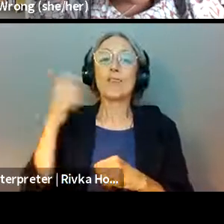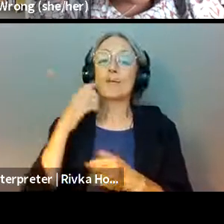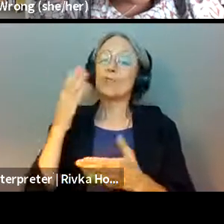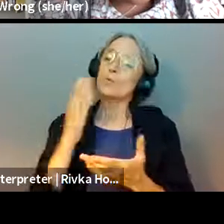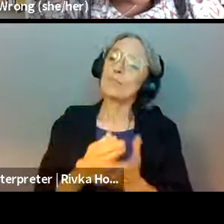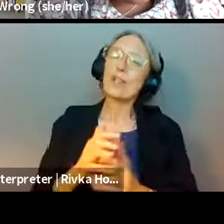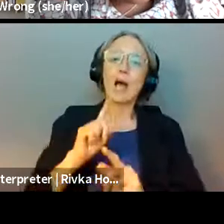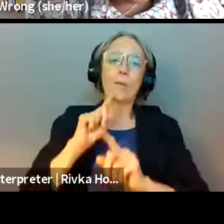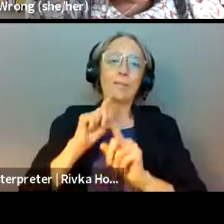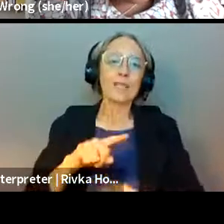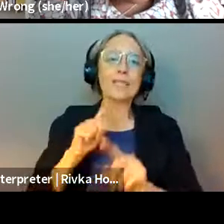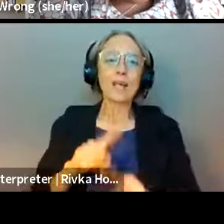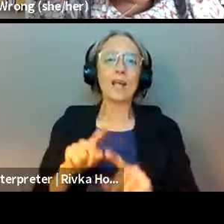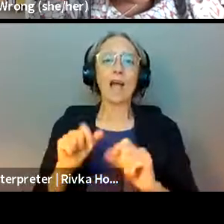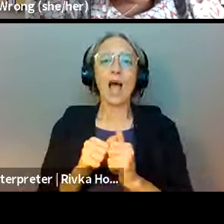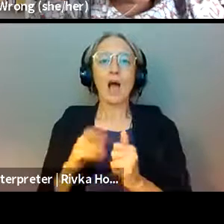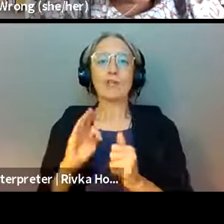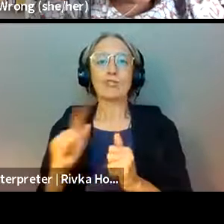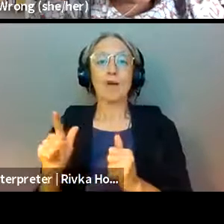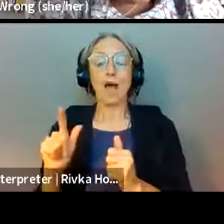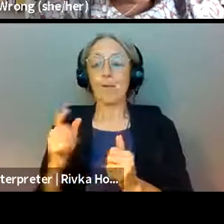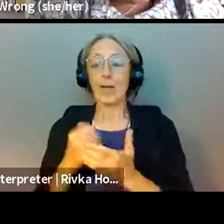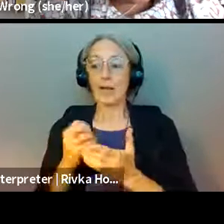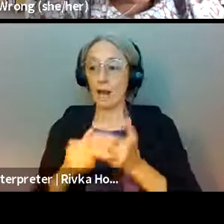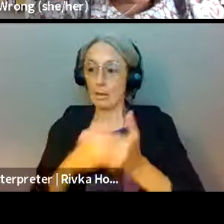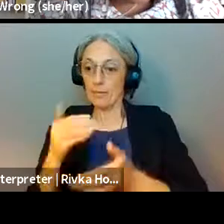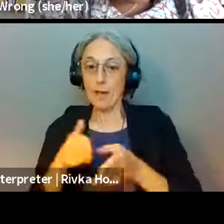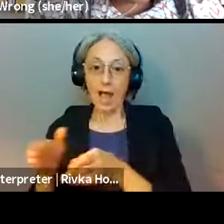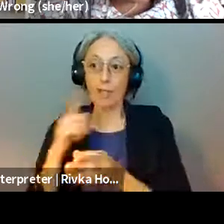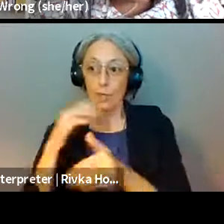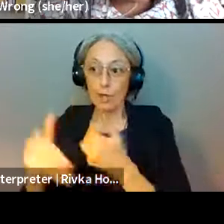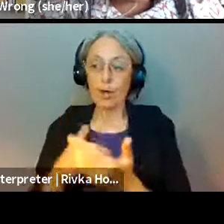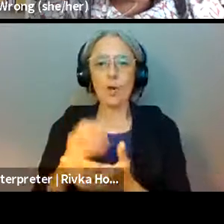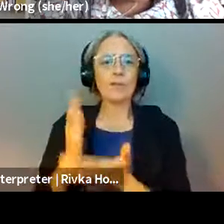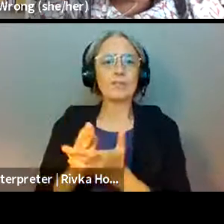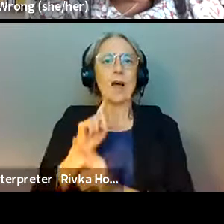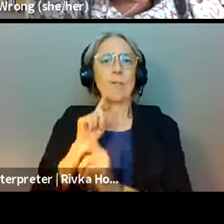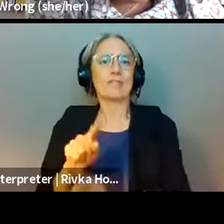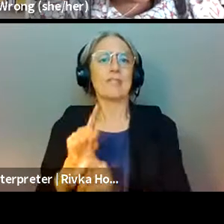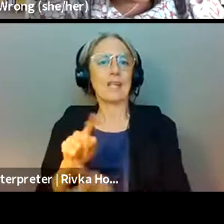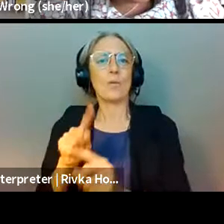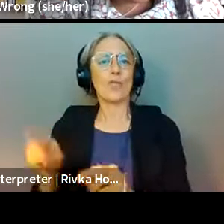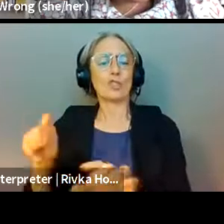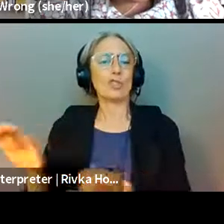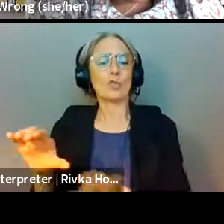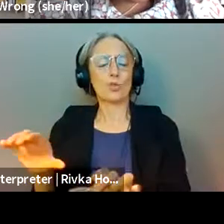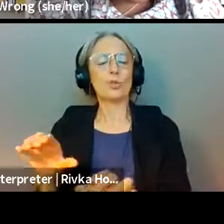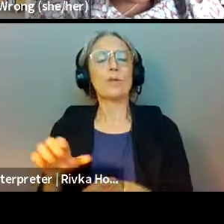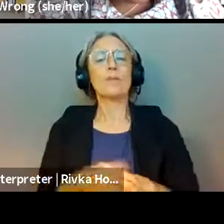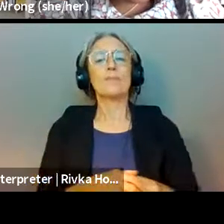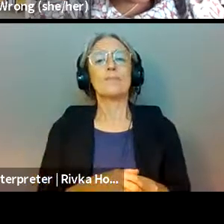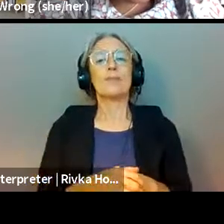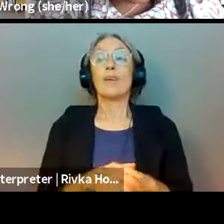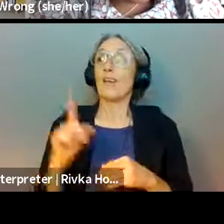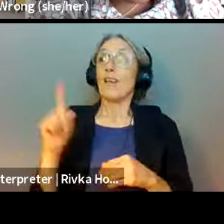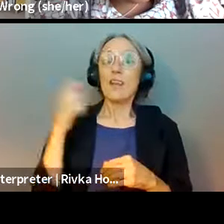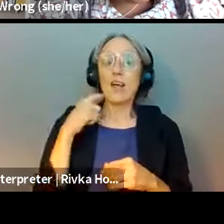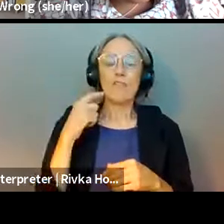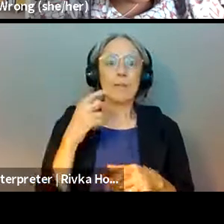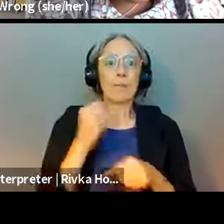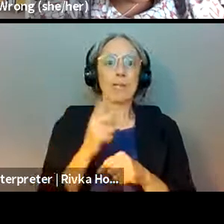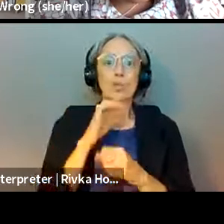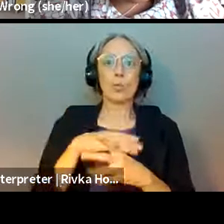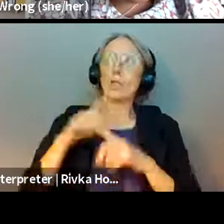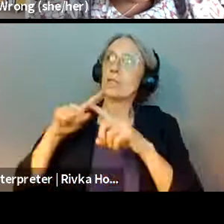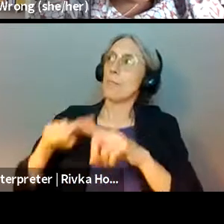nations' economic paths so that we can better care for our people. In this way, the government keeps us dependent upon them for survival,